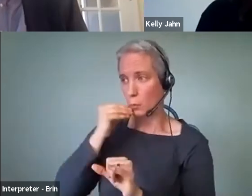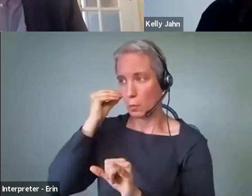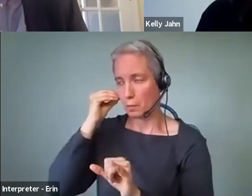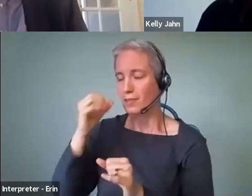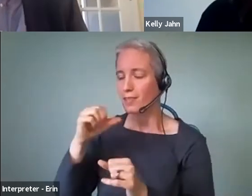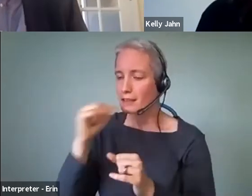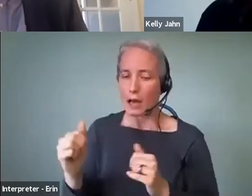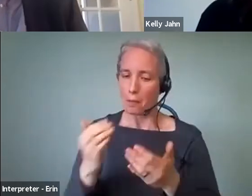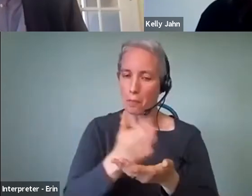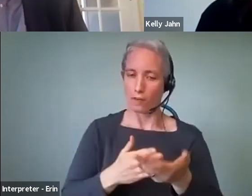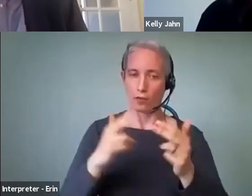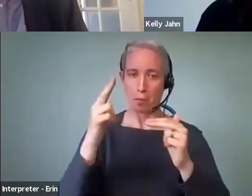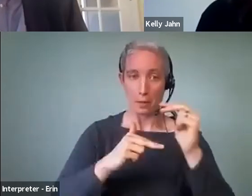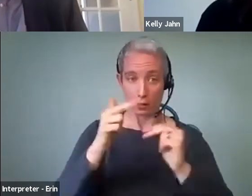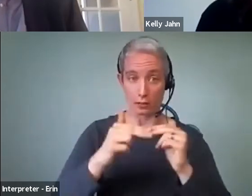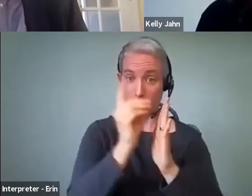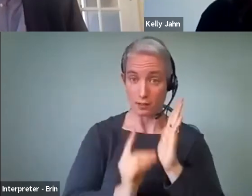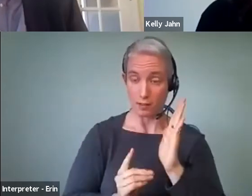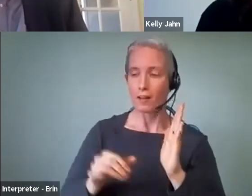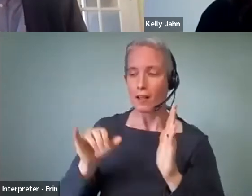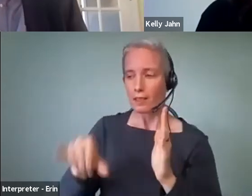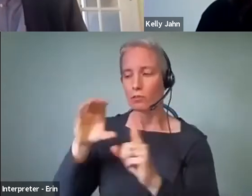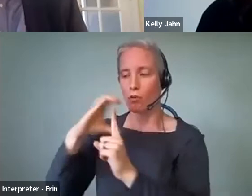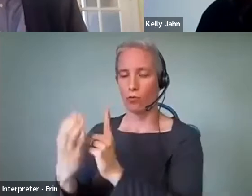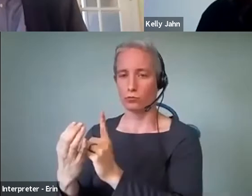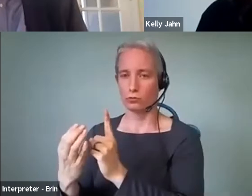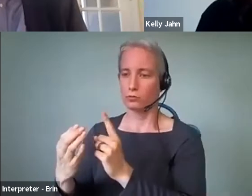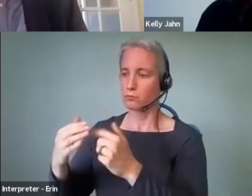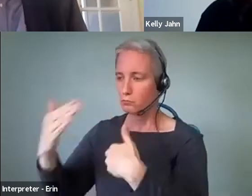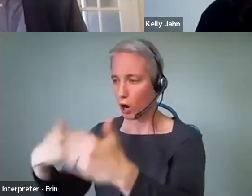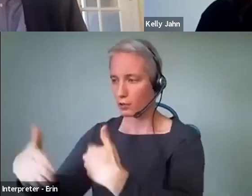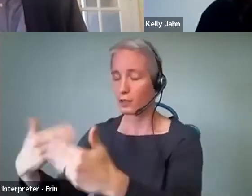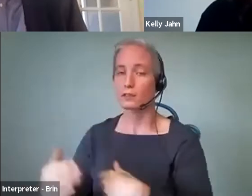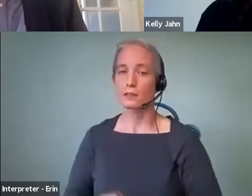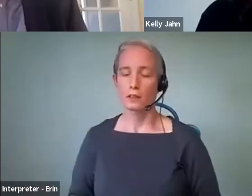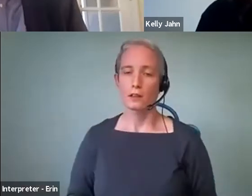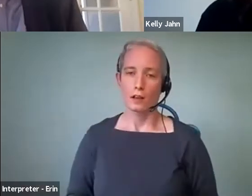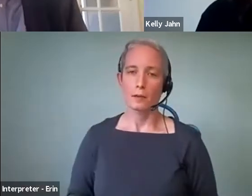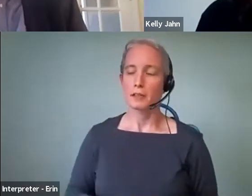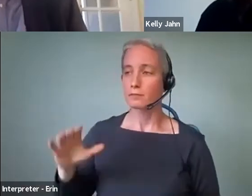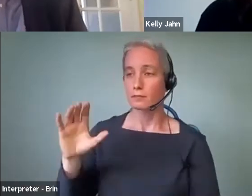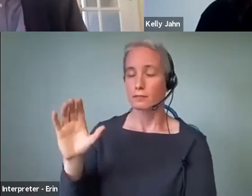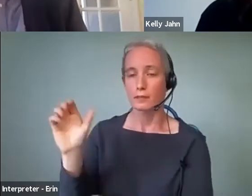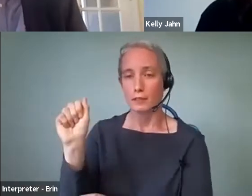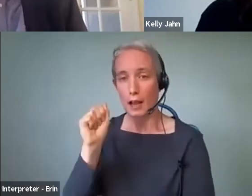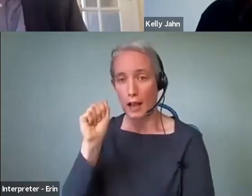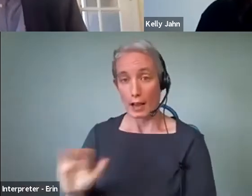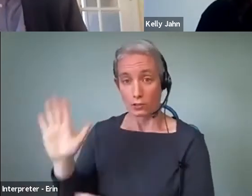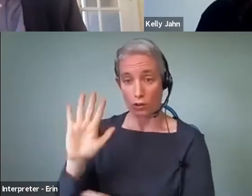that's a culture thing, right? That's a process thing. We're hearing from our colleagues in Asia, and many of you on this call will know this, that it